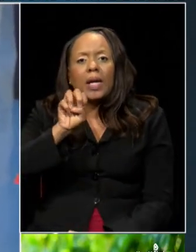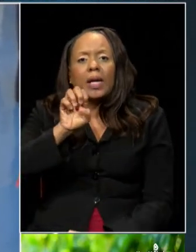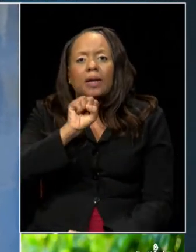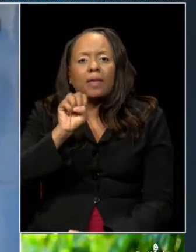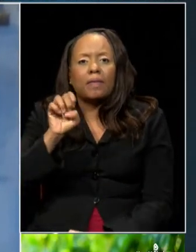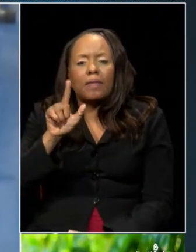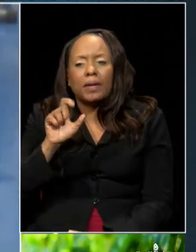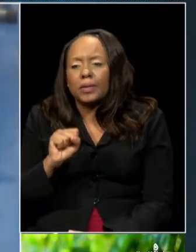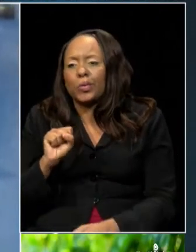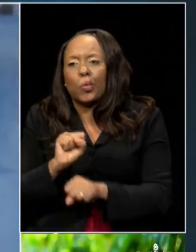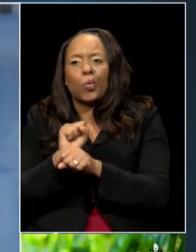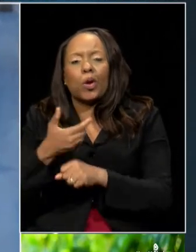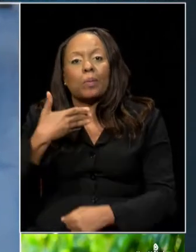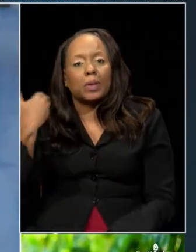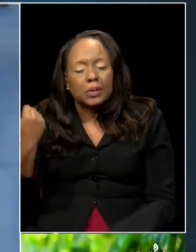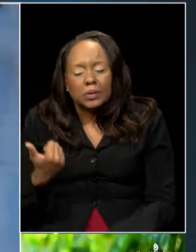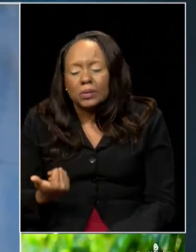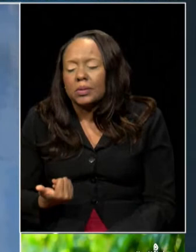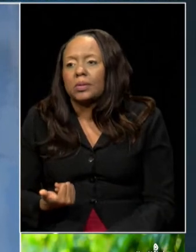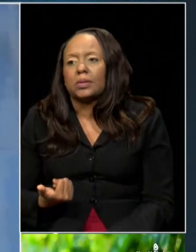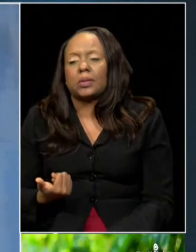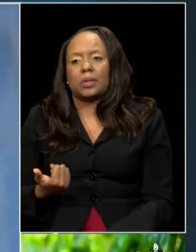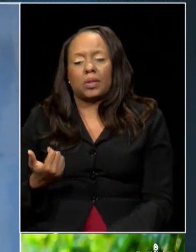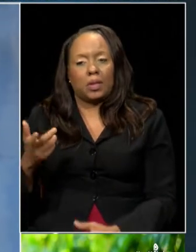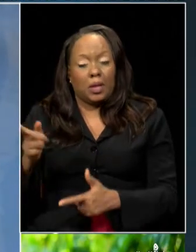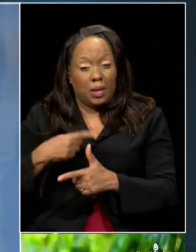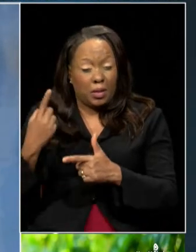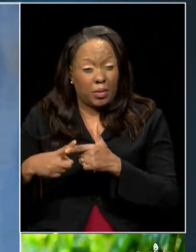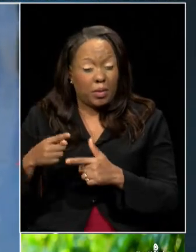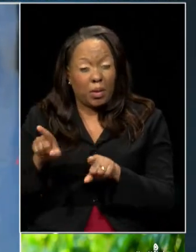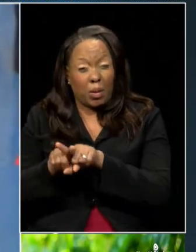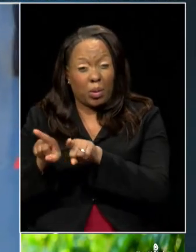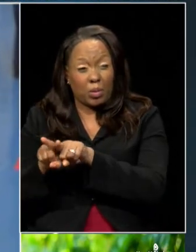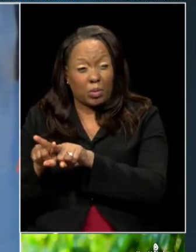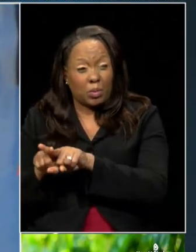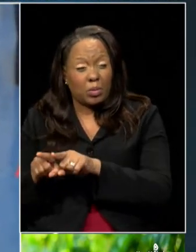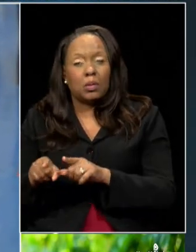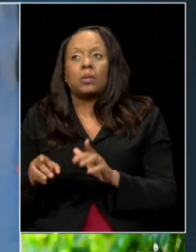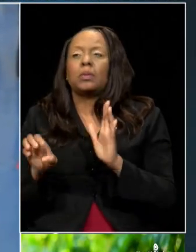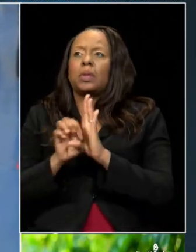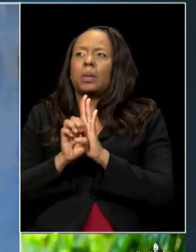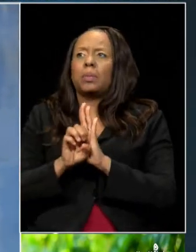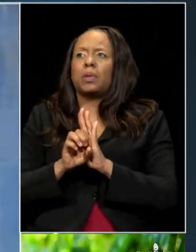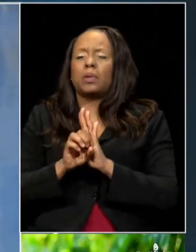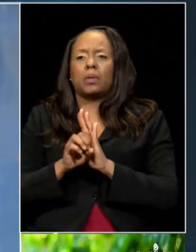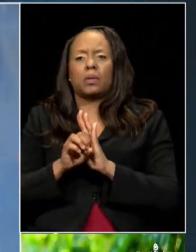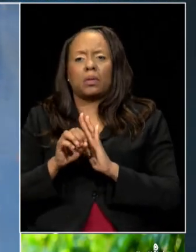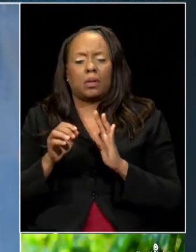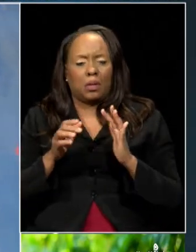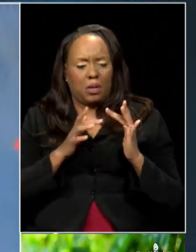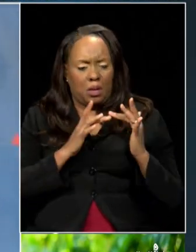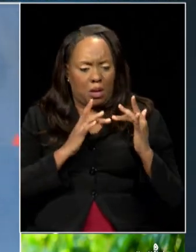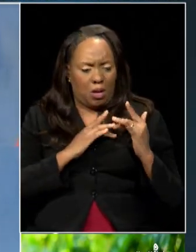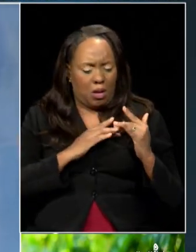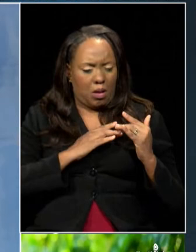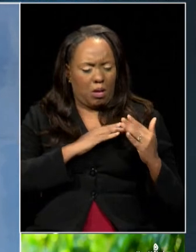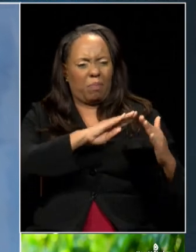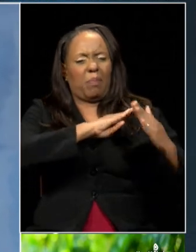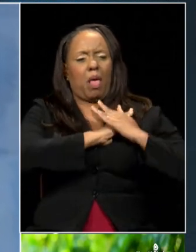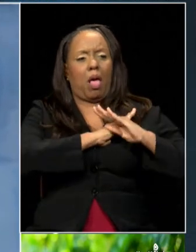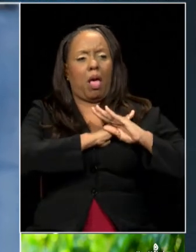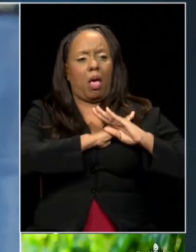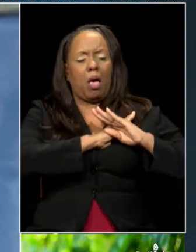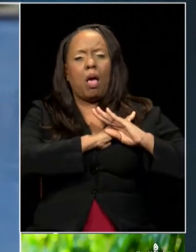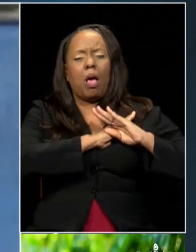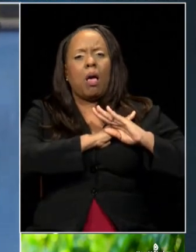creates what we call collaterals, where say you have a blockage, the heart actually does